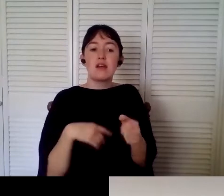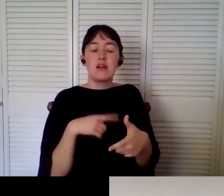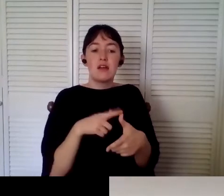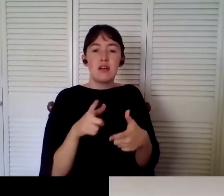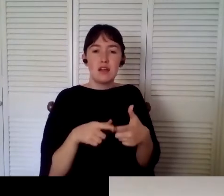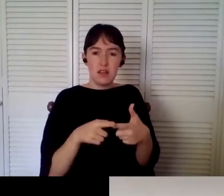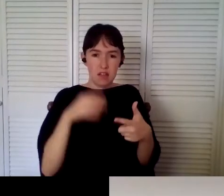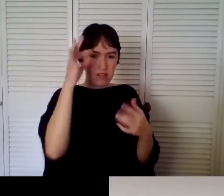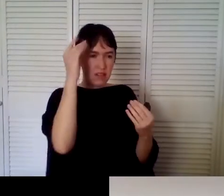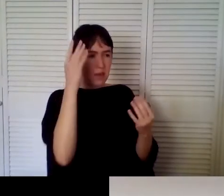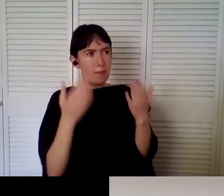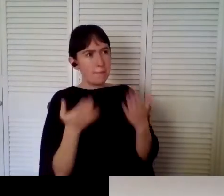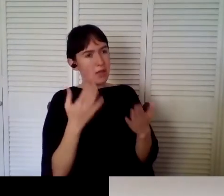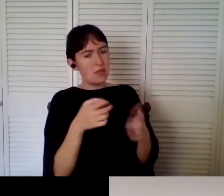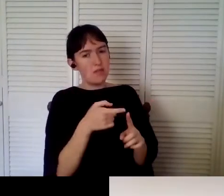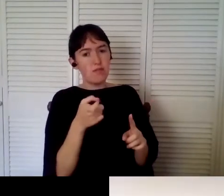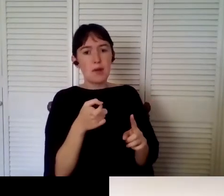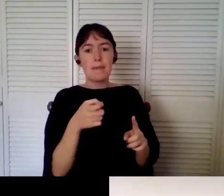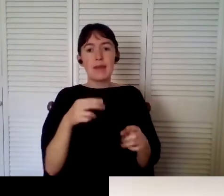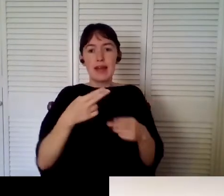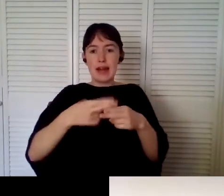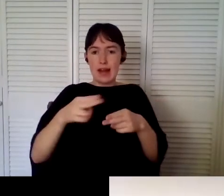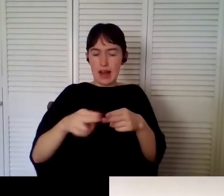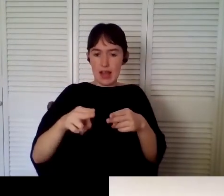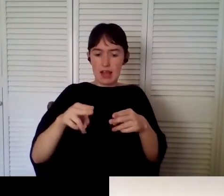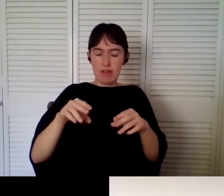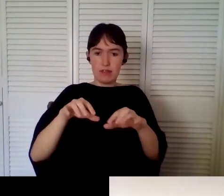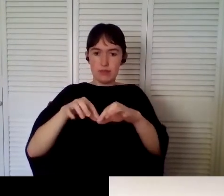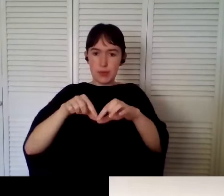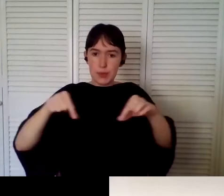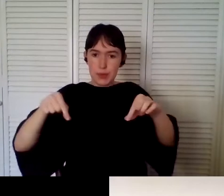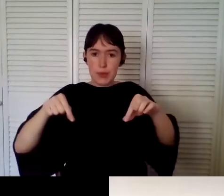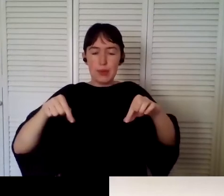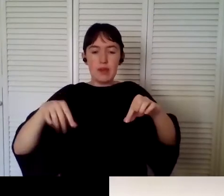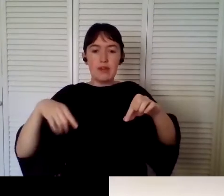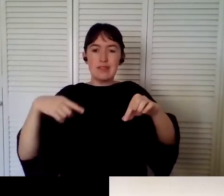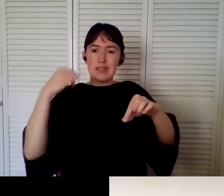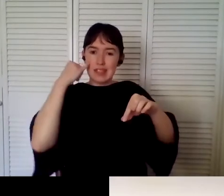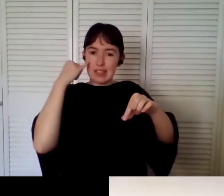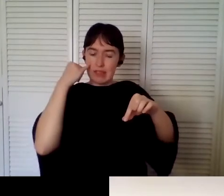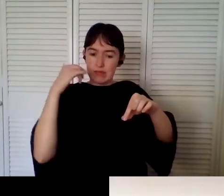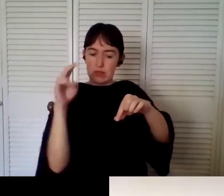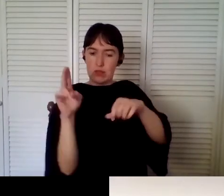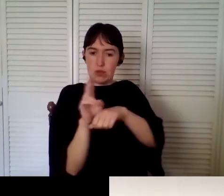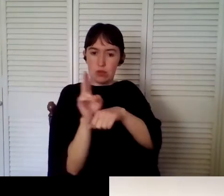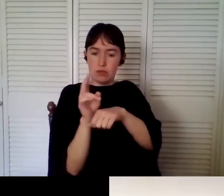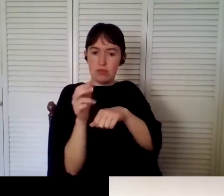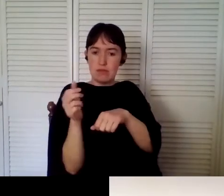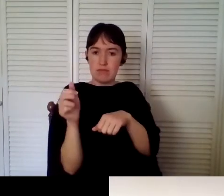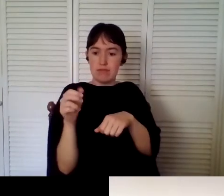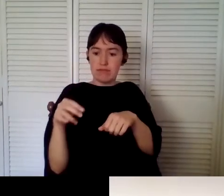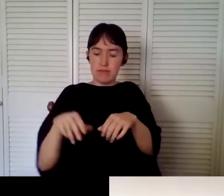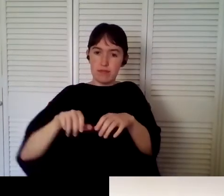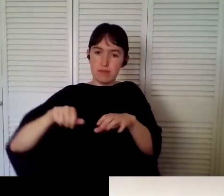knife blades. So if you have a larger piece like this and you're using it like a hand knife, as you're cutting, you could be putting a